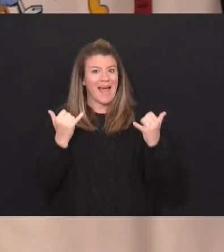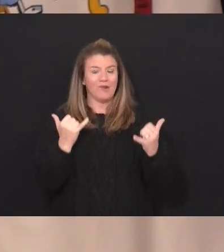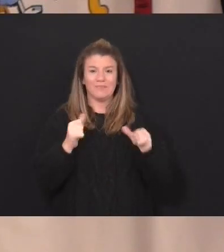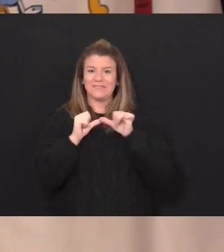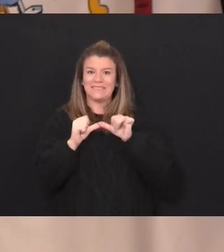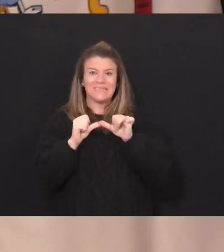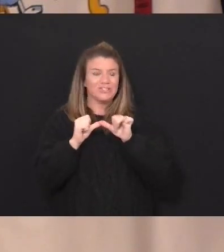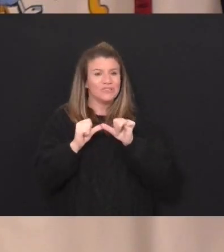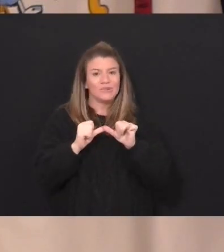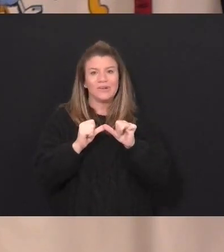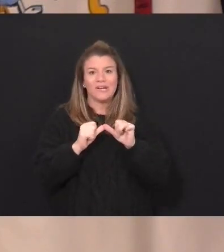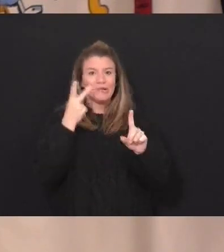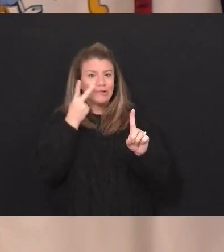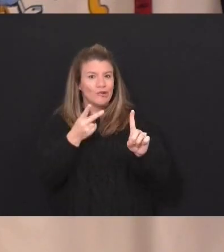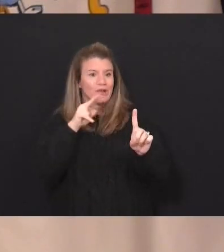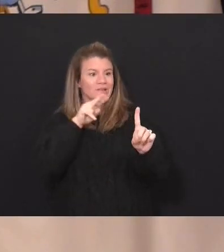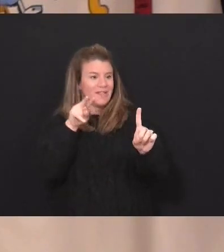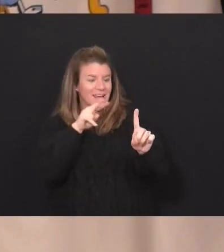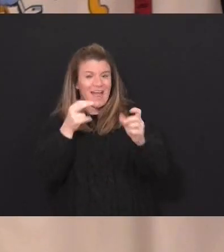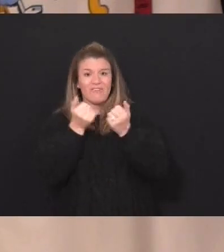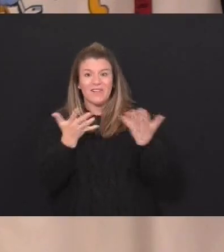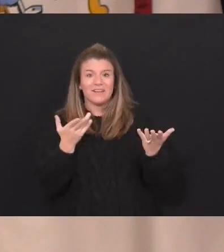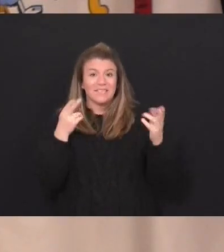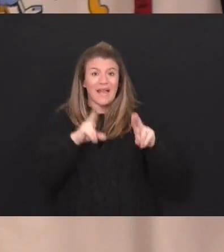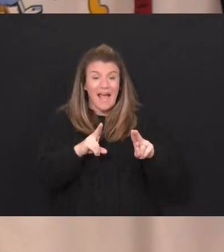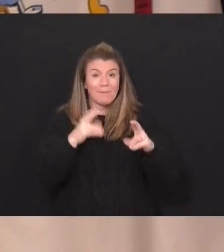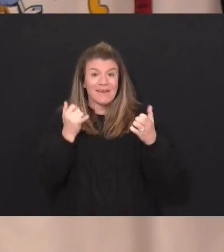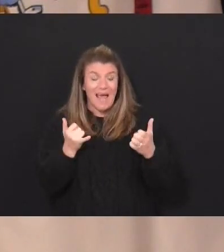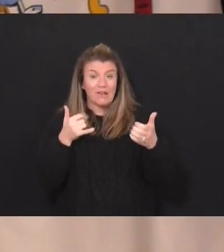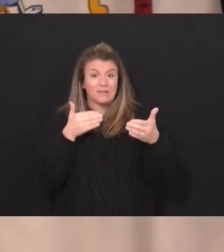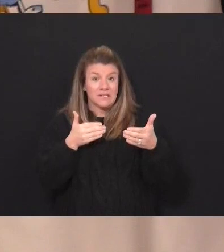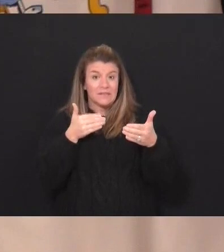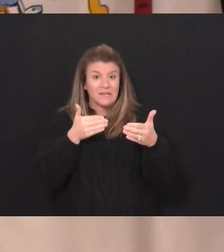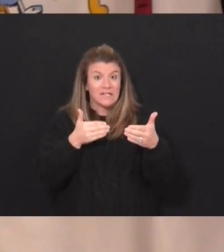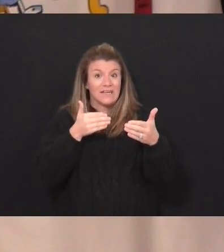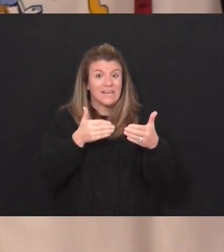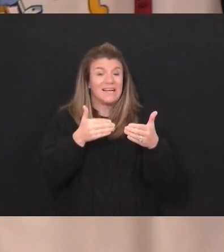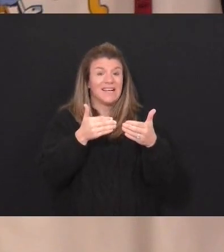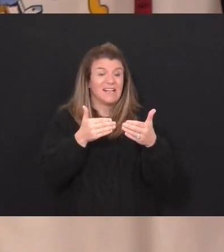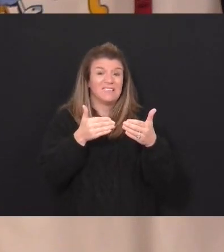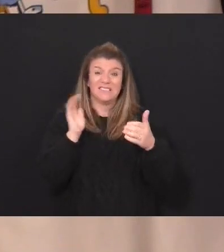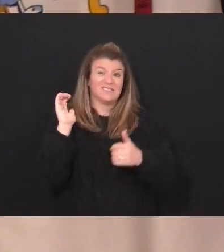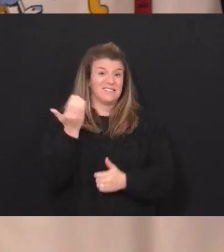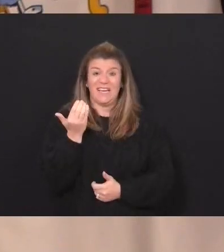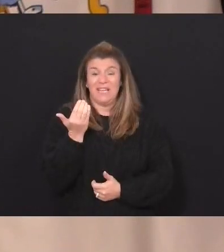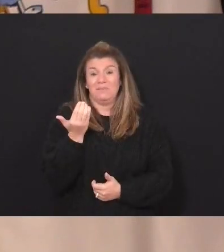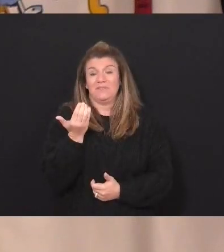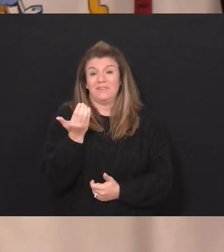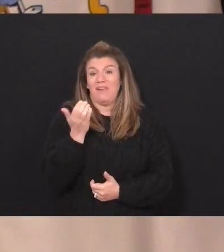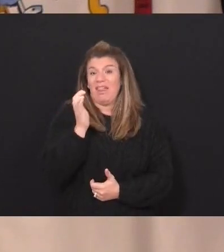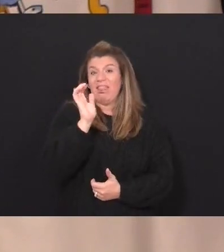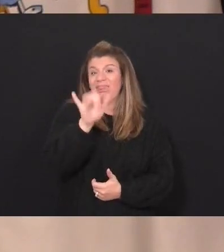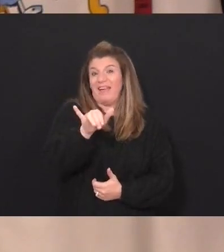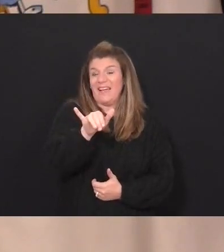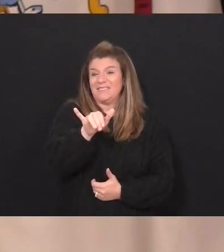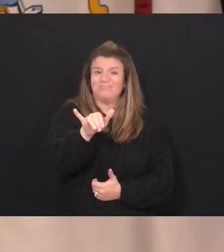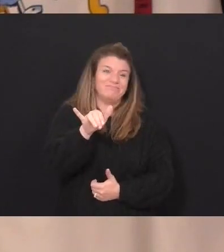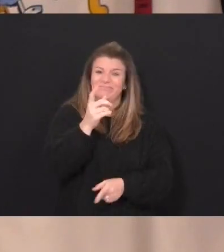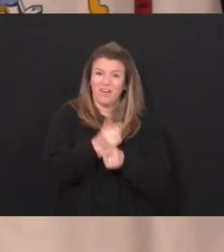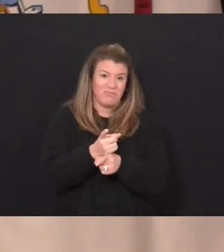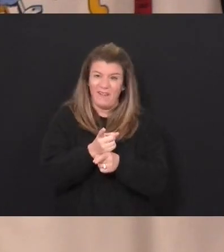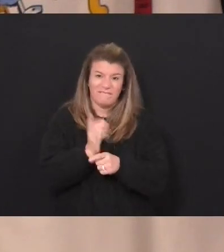as we continue to get closer and closer, it's ever so apparent that that's just absolutely the wrong thing to